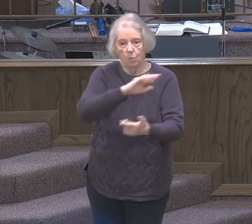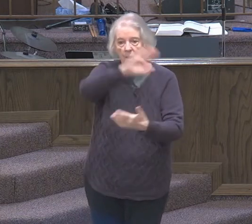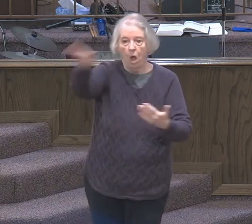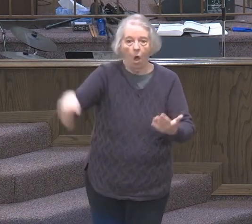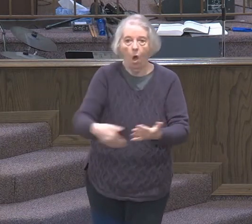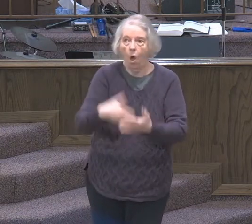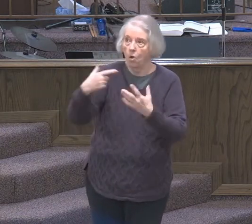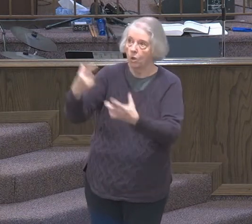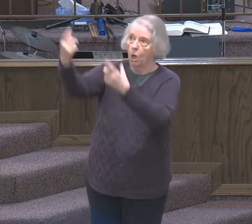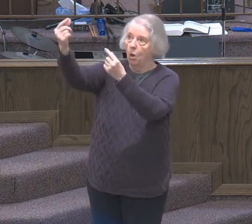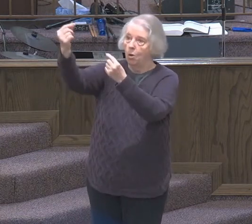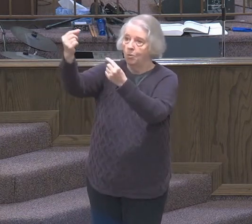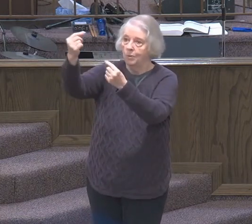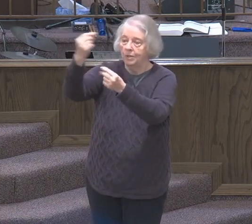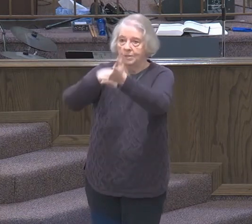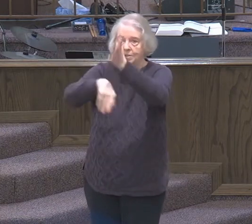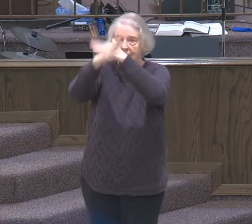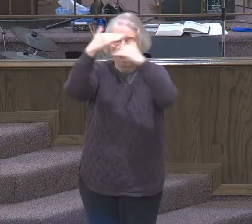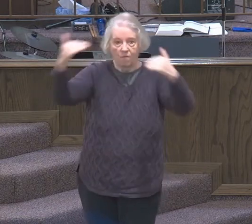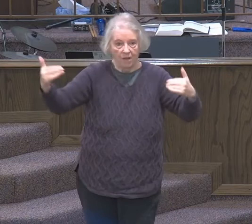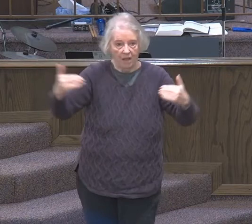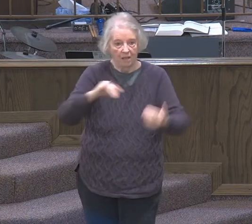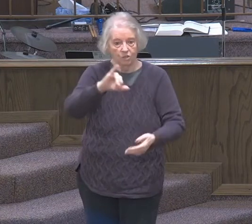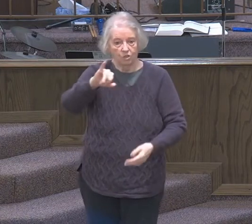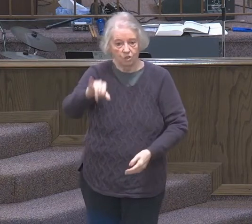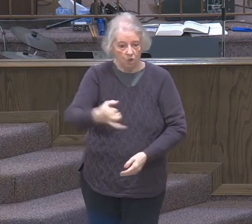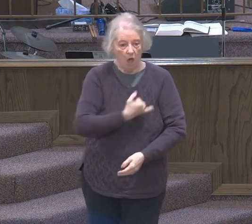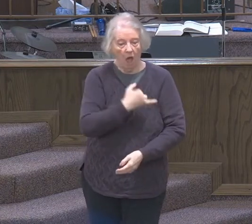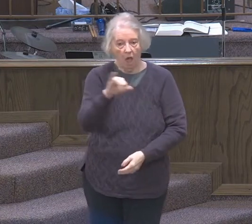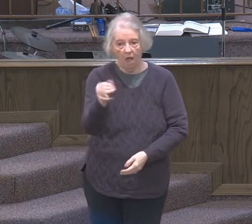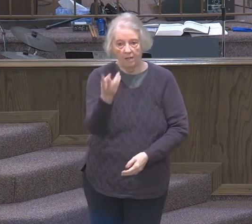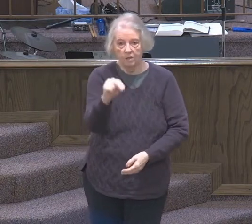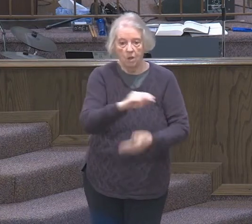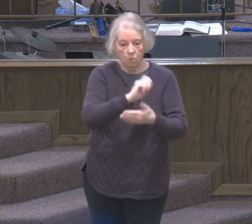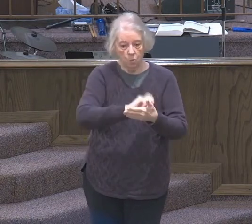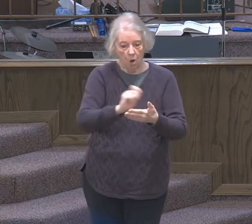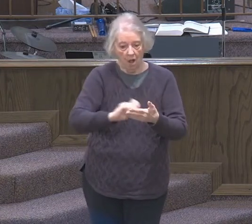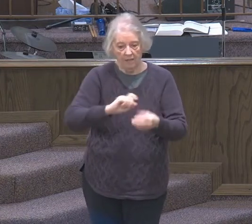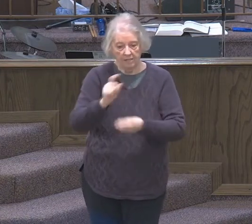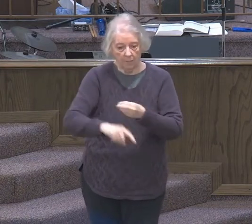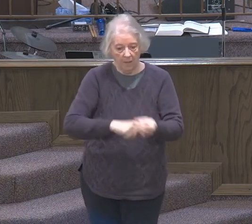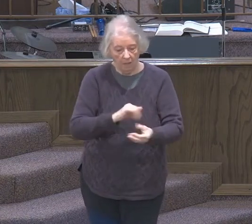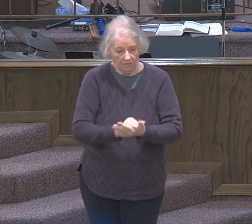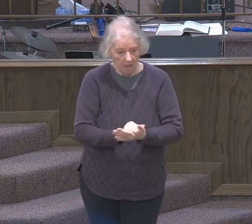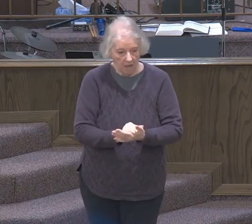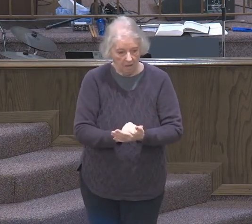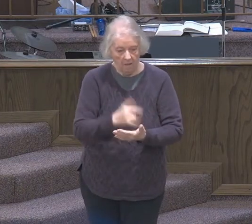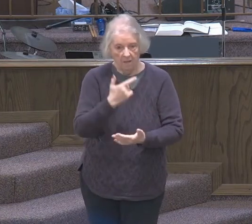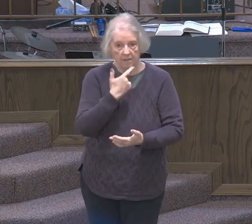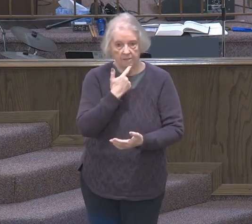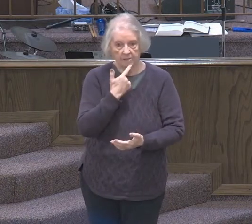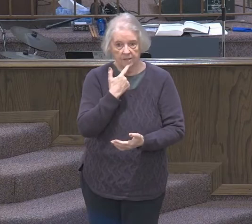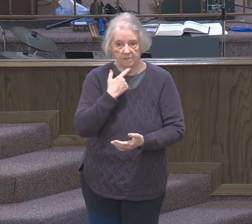the throne room of heaven. The elders are standing there and they've opened the scroll,